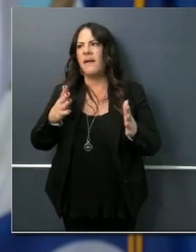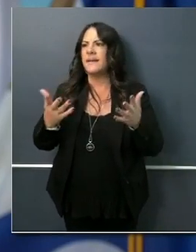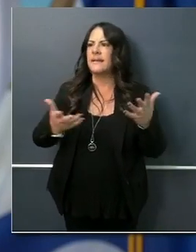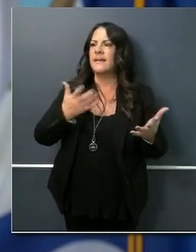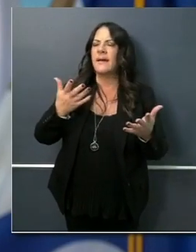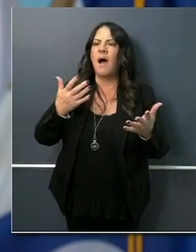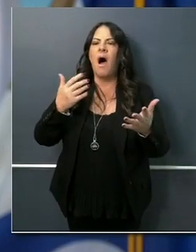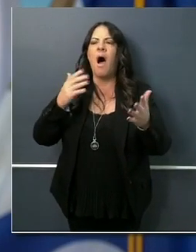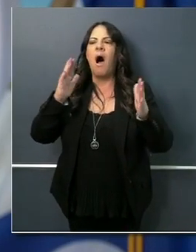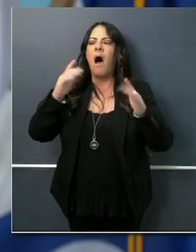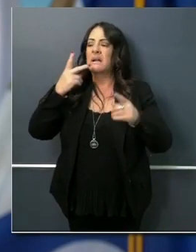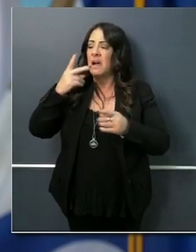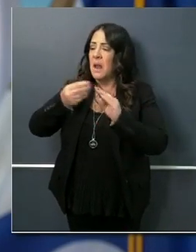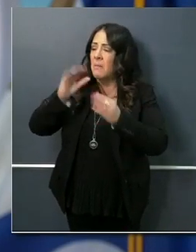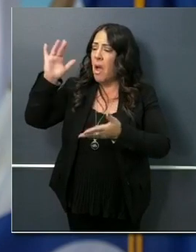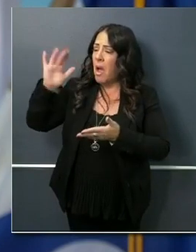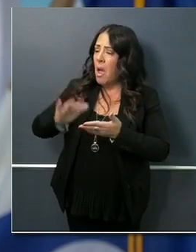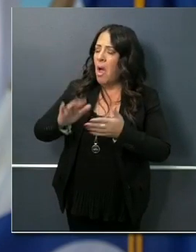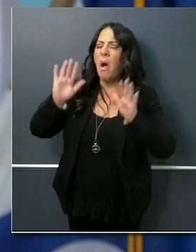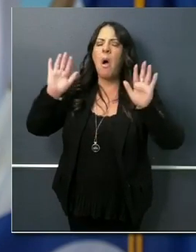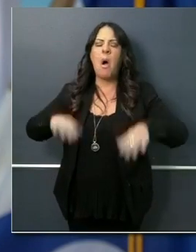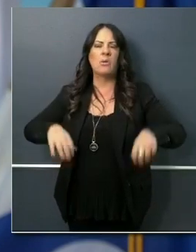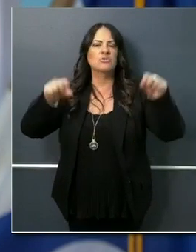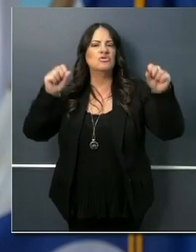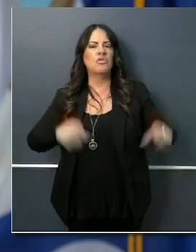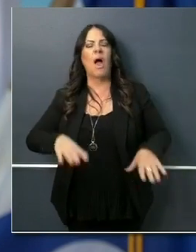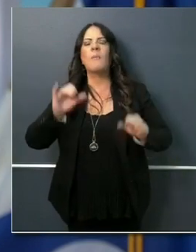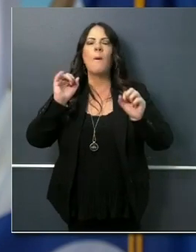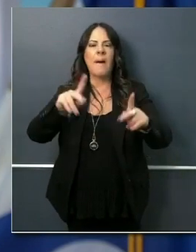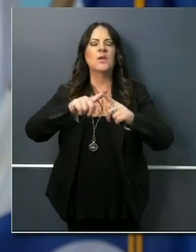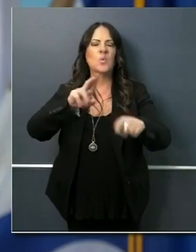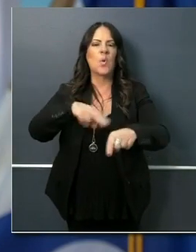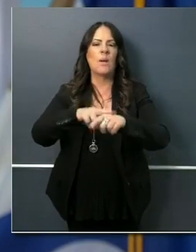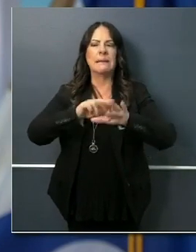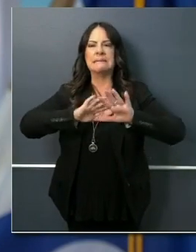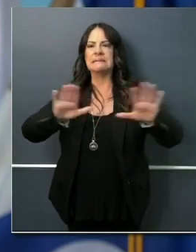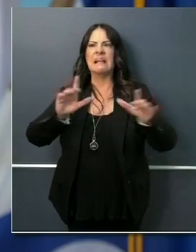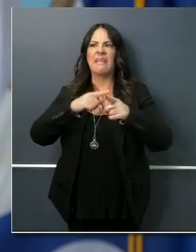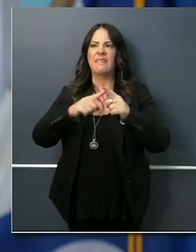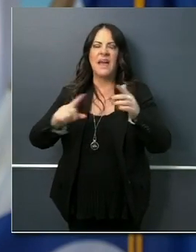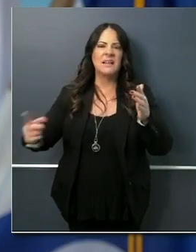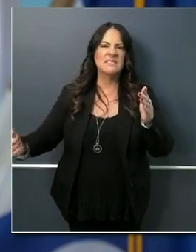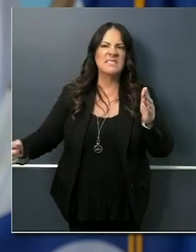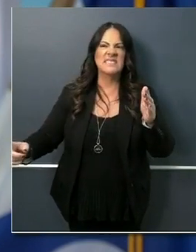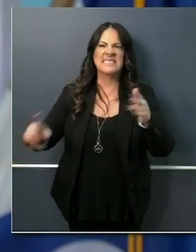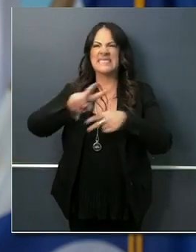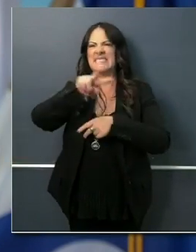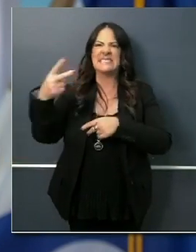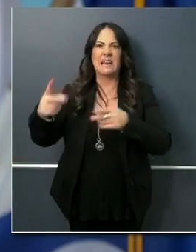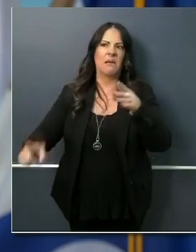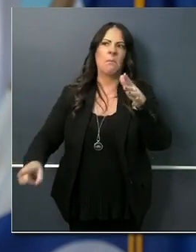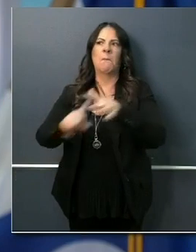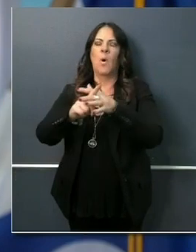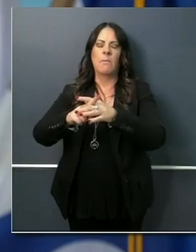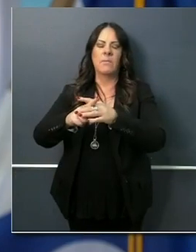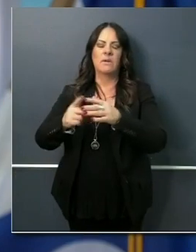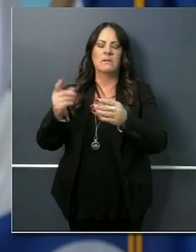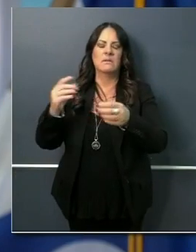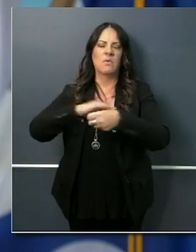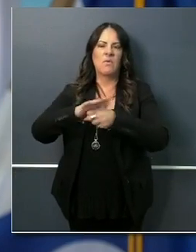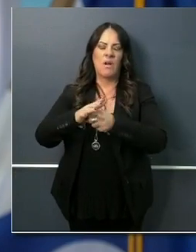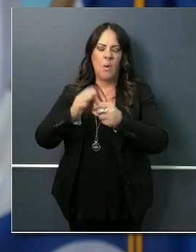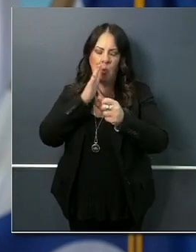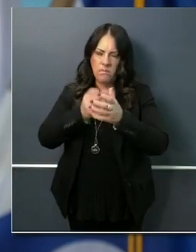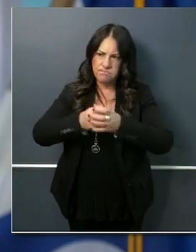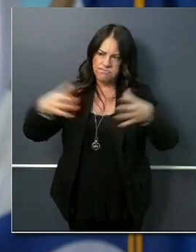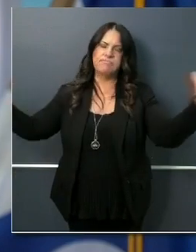down our guard, and we don't put ourselves in a position where we regret moving too quickly. And so